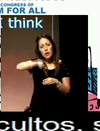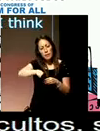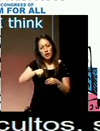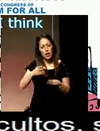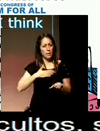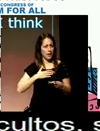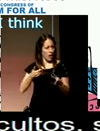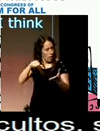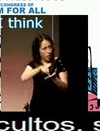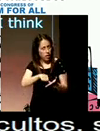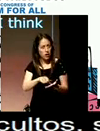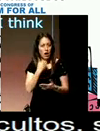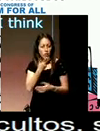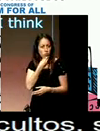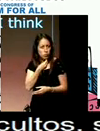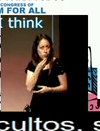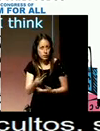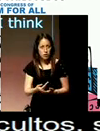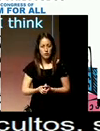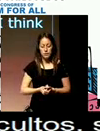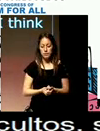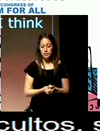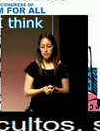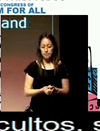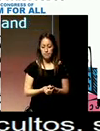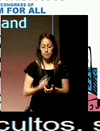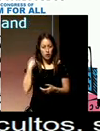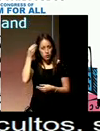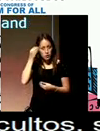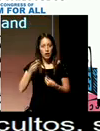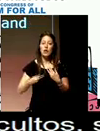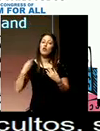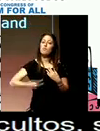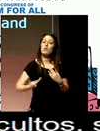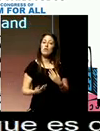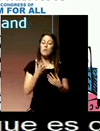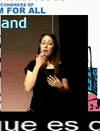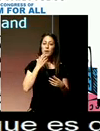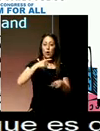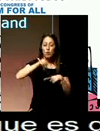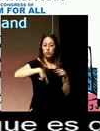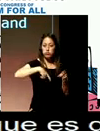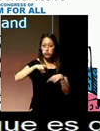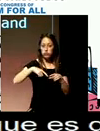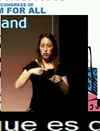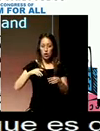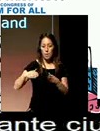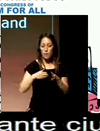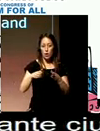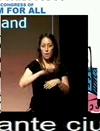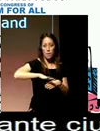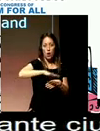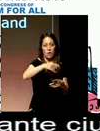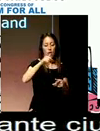when you walk around and want to enjoy the city. We want to use innovative solutions for both